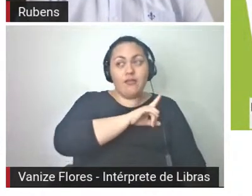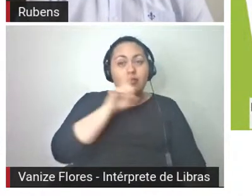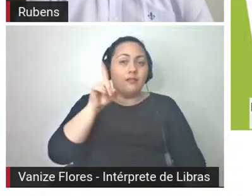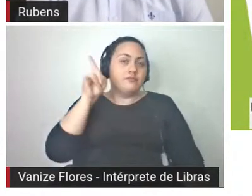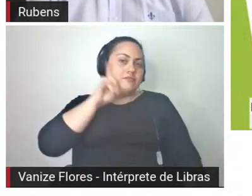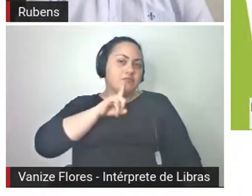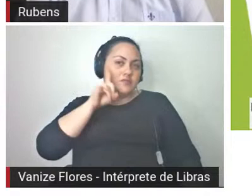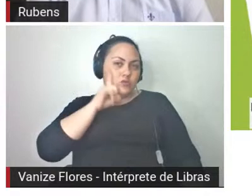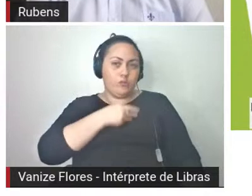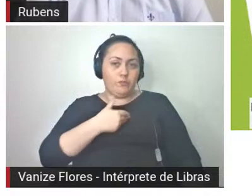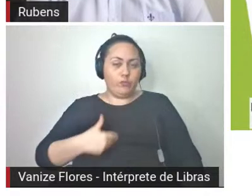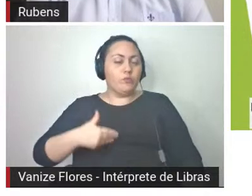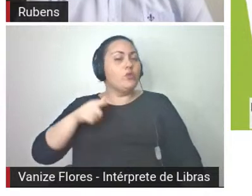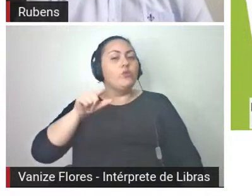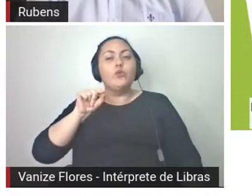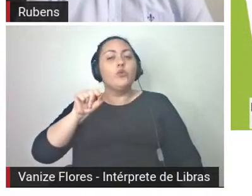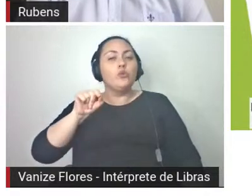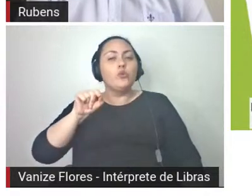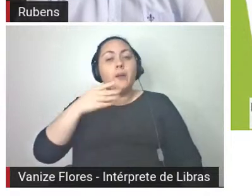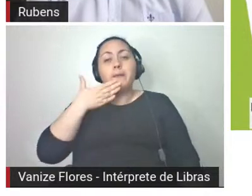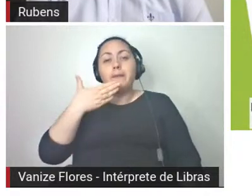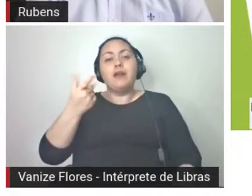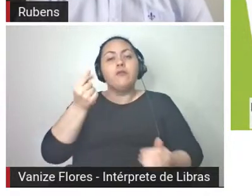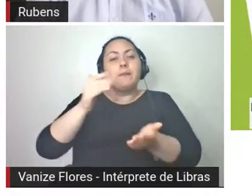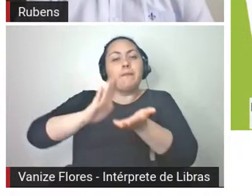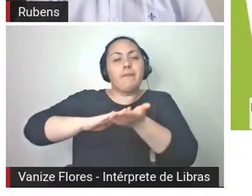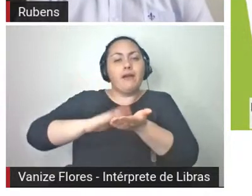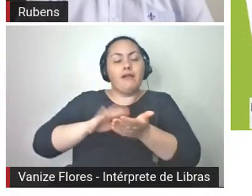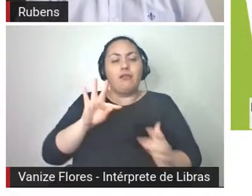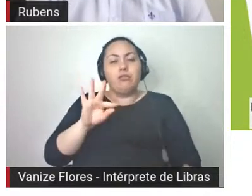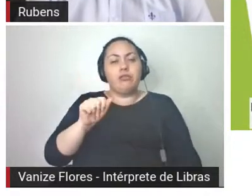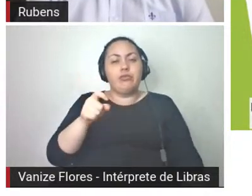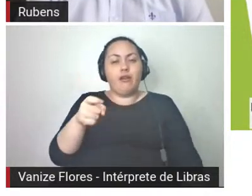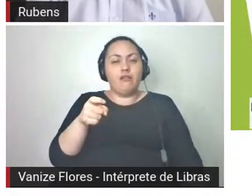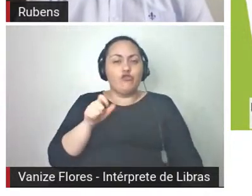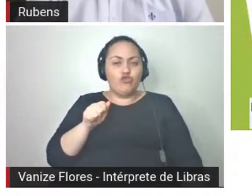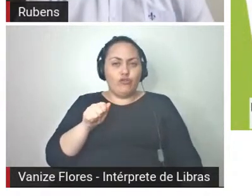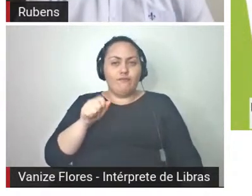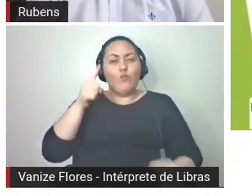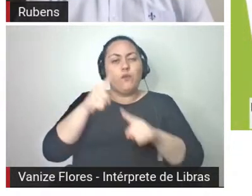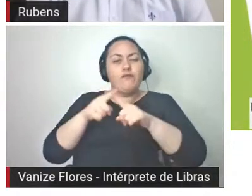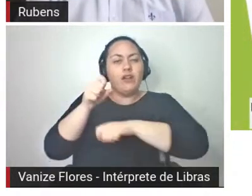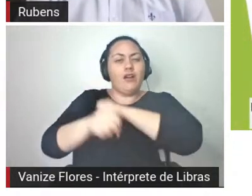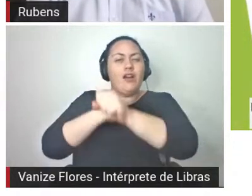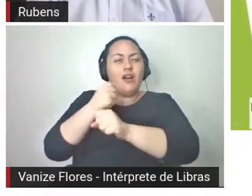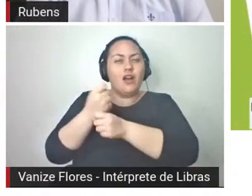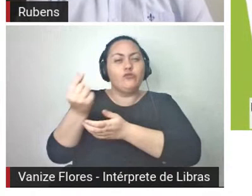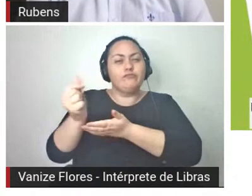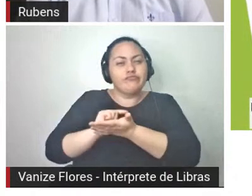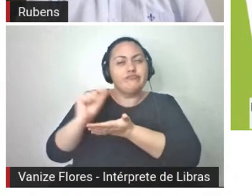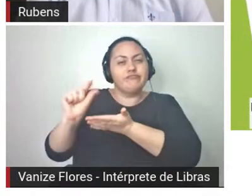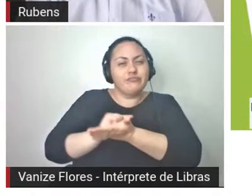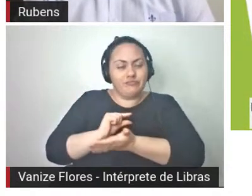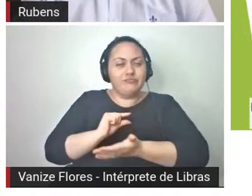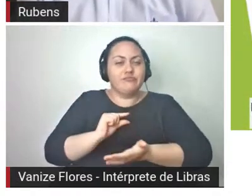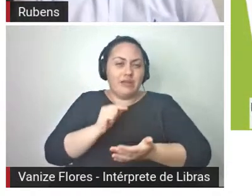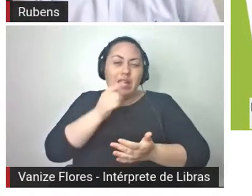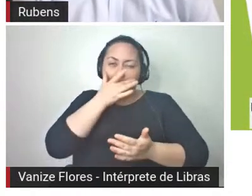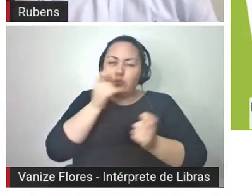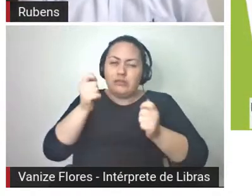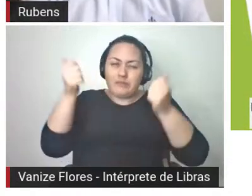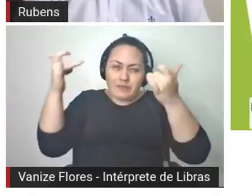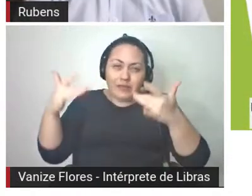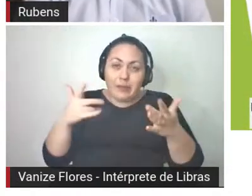elas cobram taxas, né, anuidades. E eu acho que isso explica... Não, pode ir,